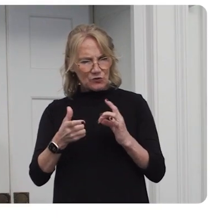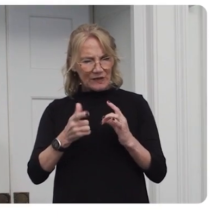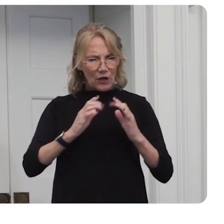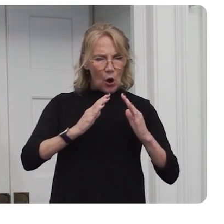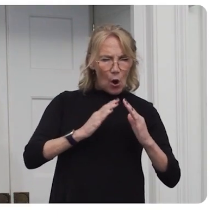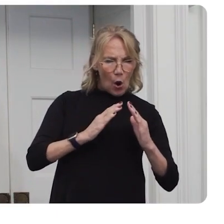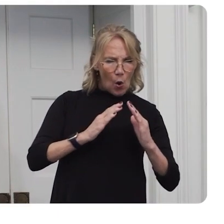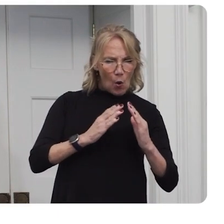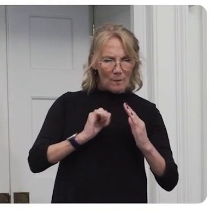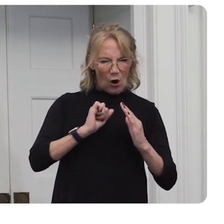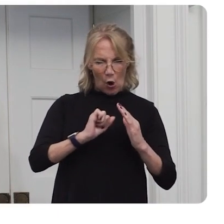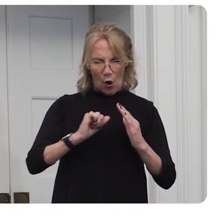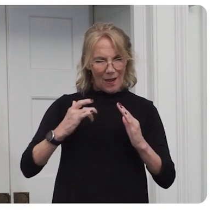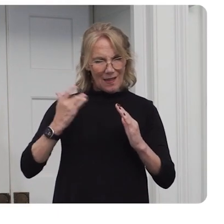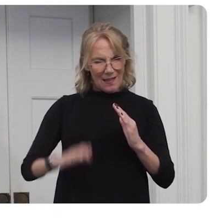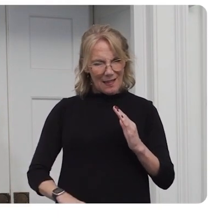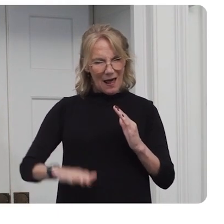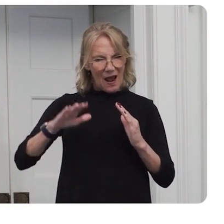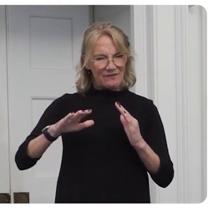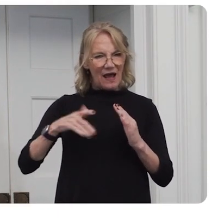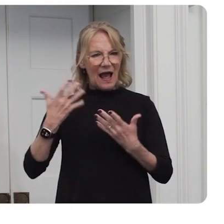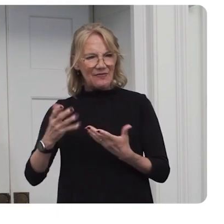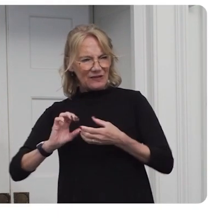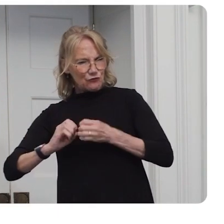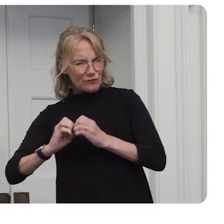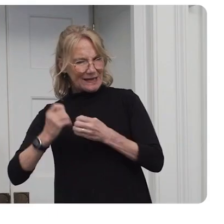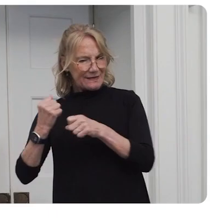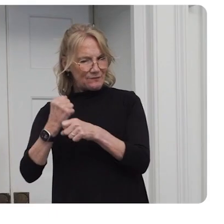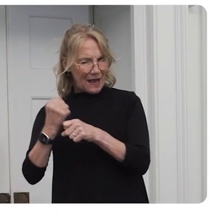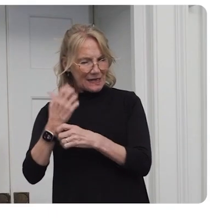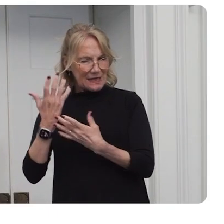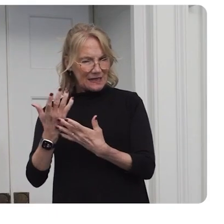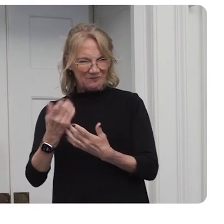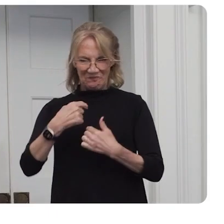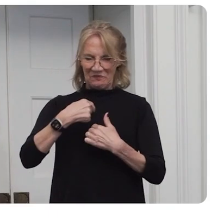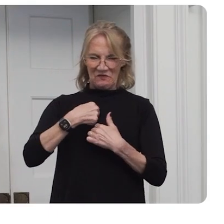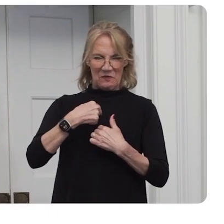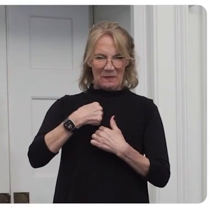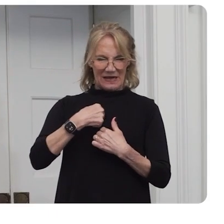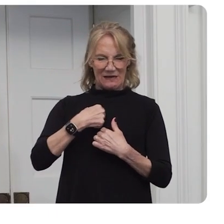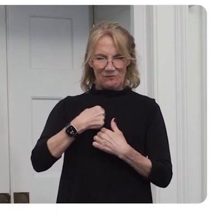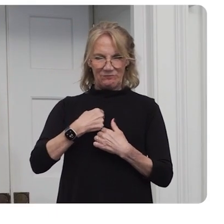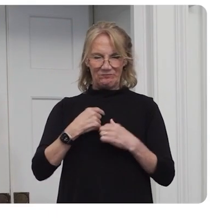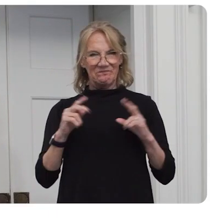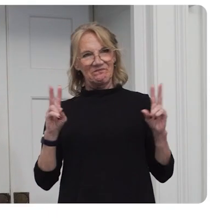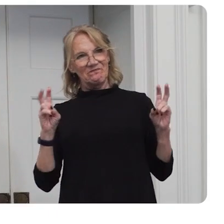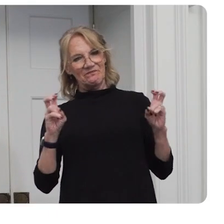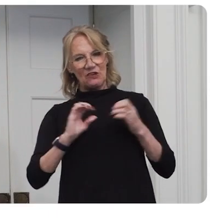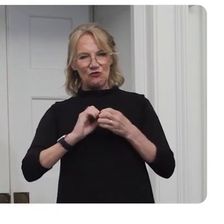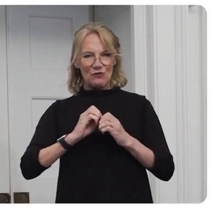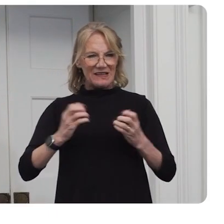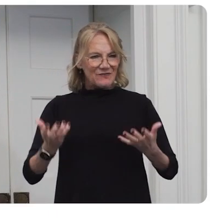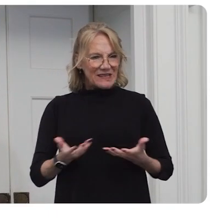kind of home, the kind of biographical and the kind of creative making. For me, the kind of role of